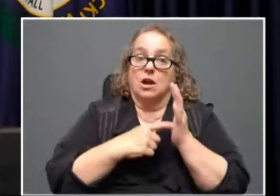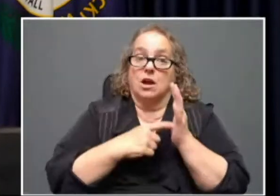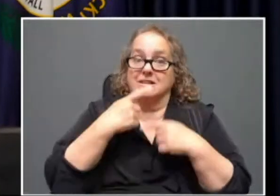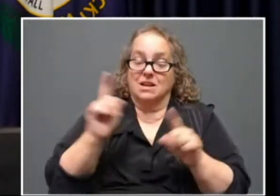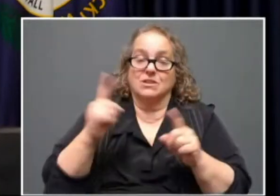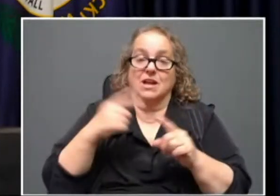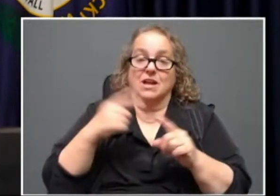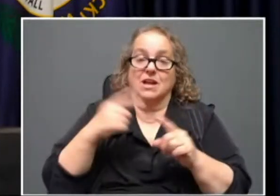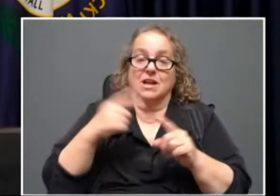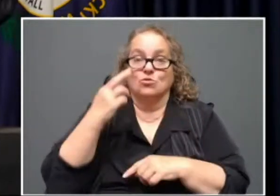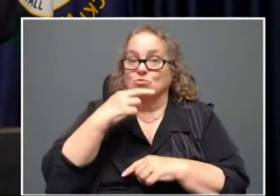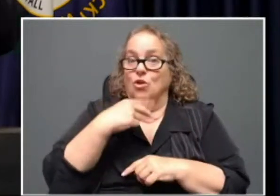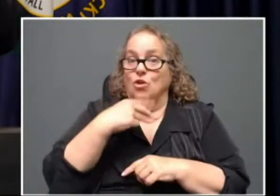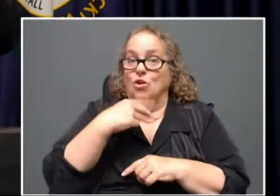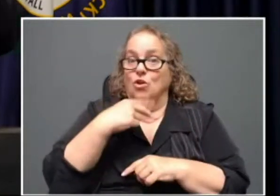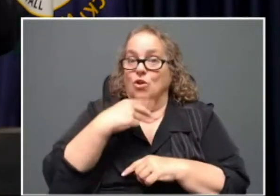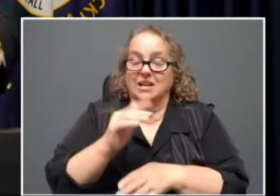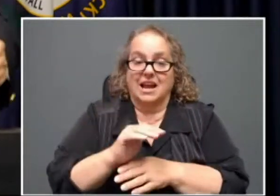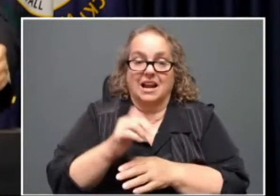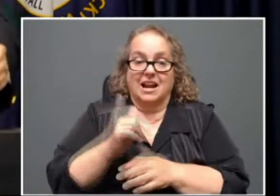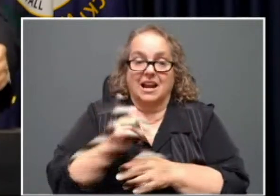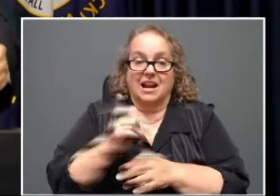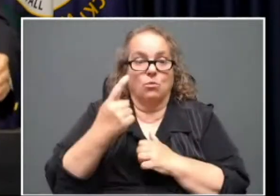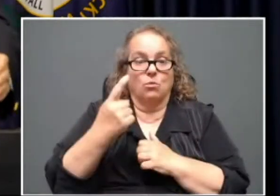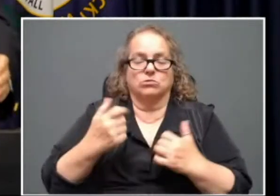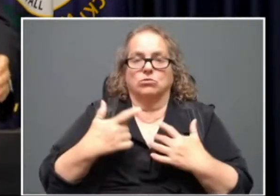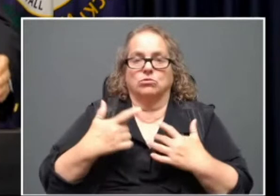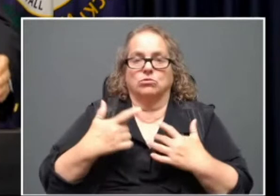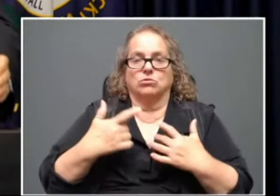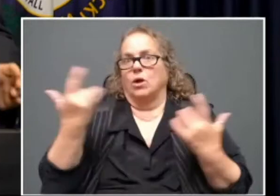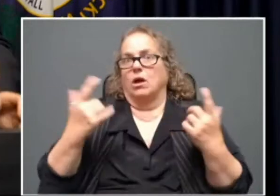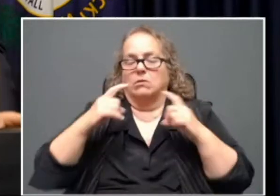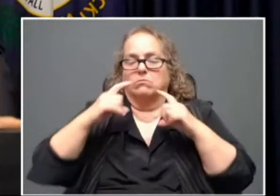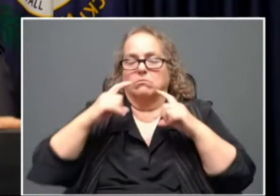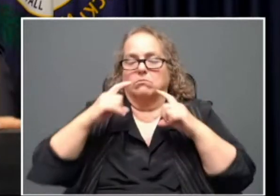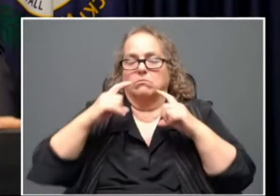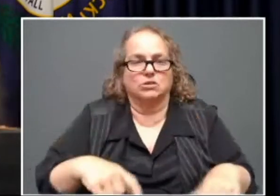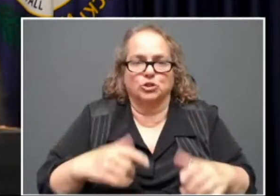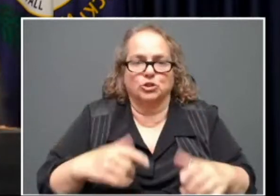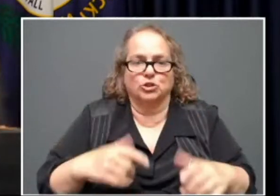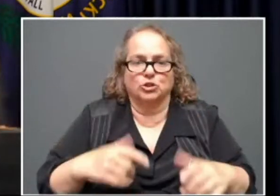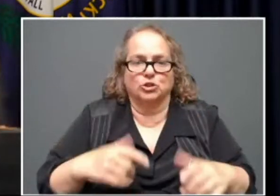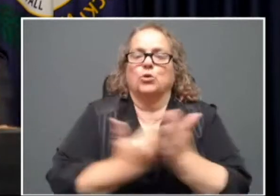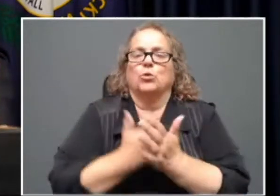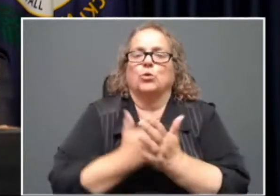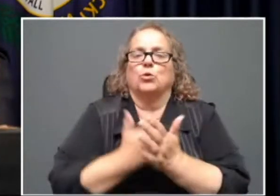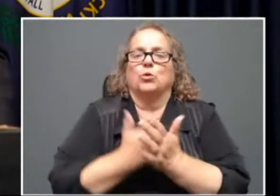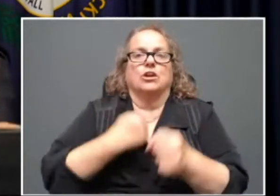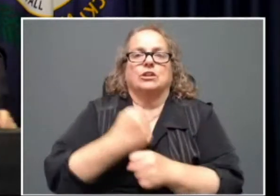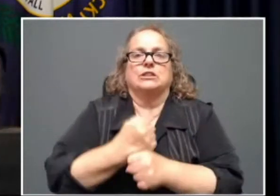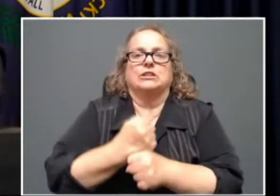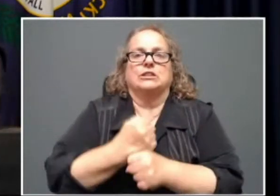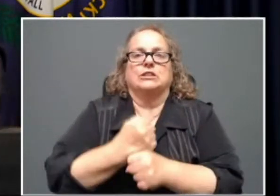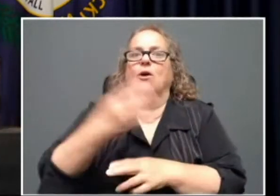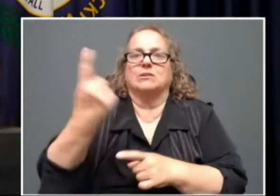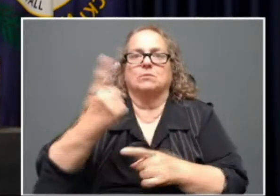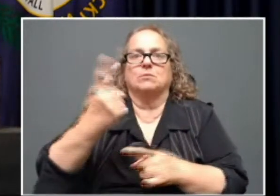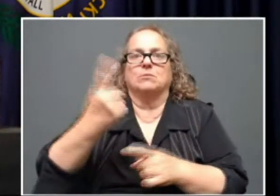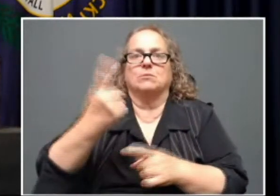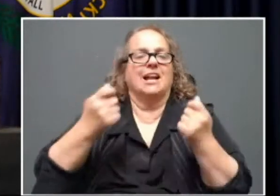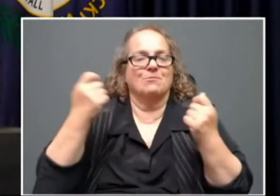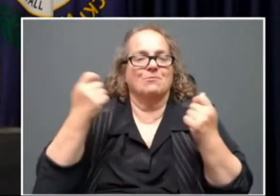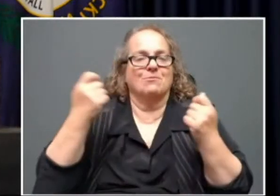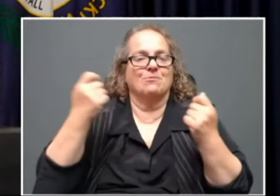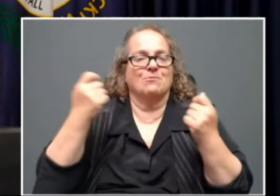and, everyone was just like overjoyed, and it was like a whole new, I know it was like New Year's Day or something like that, you might say over there, but there's still a